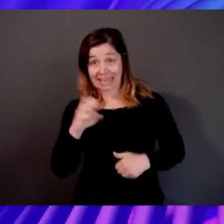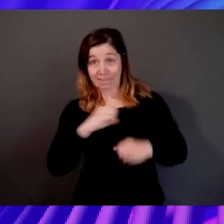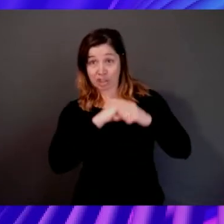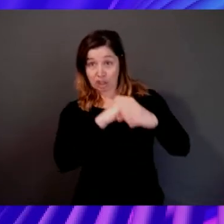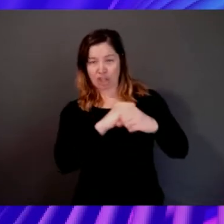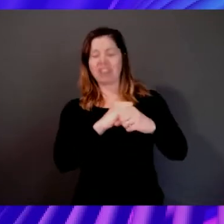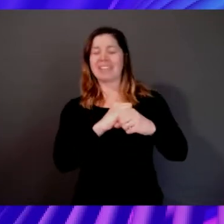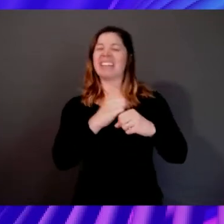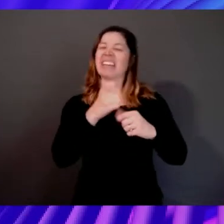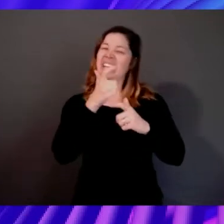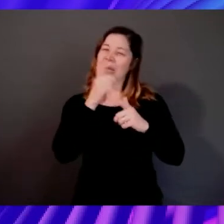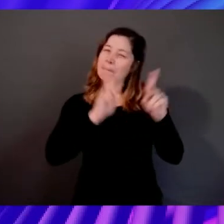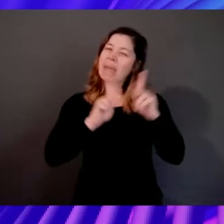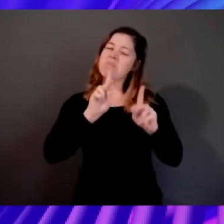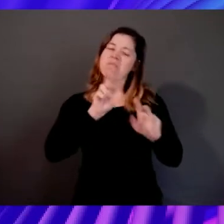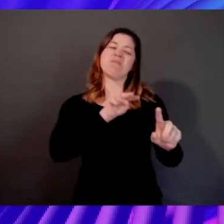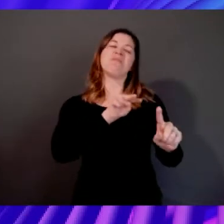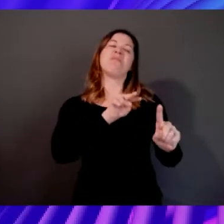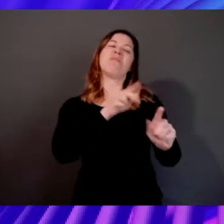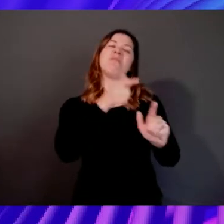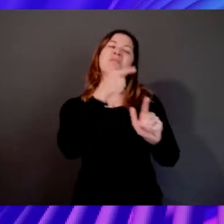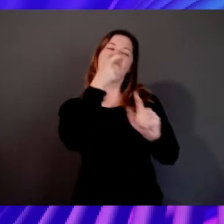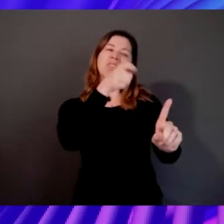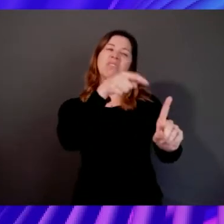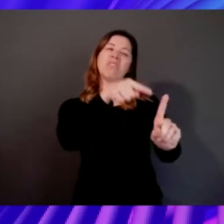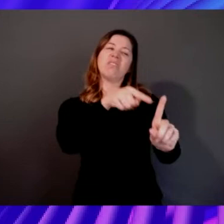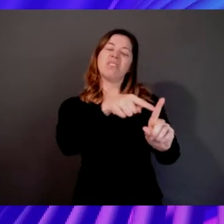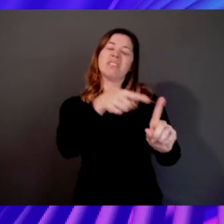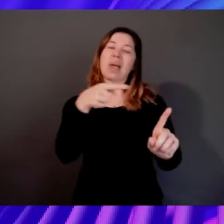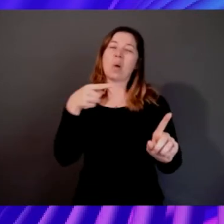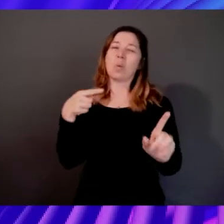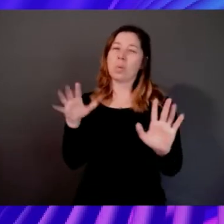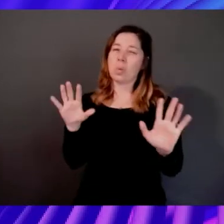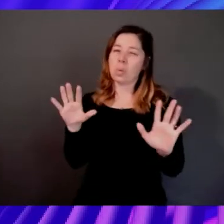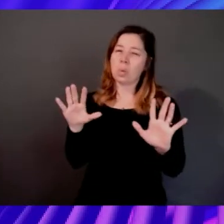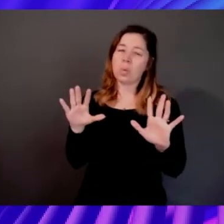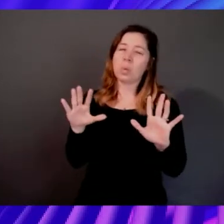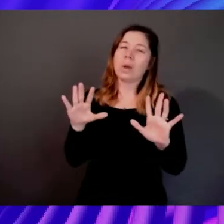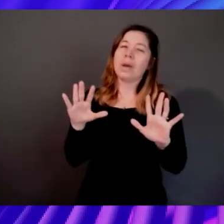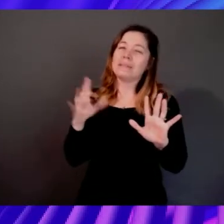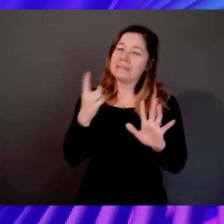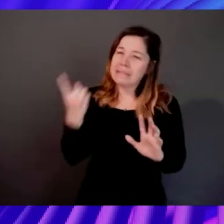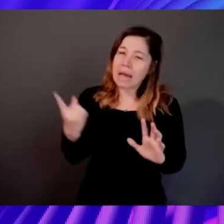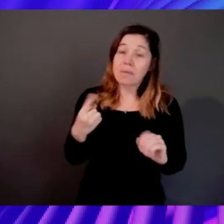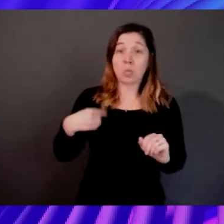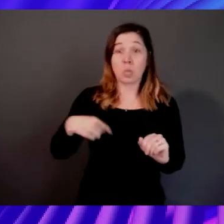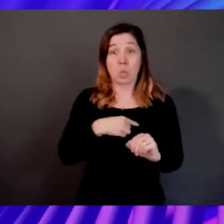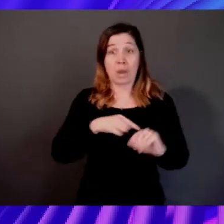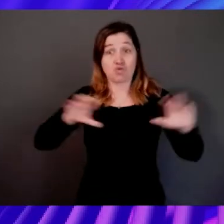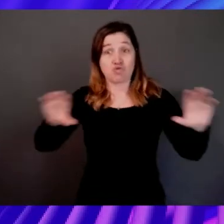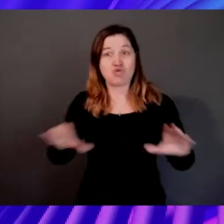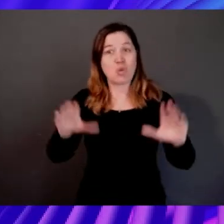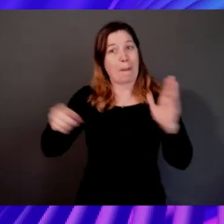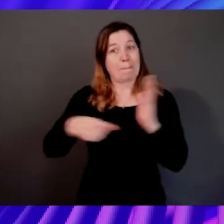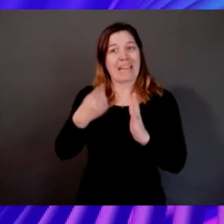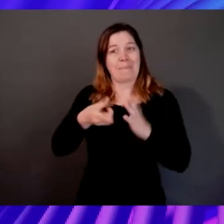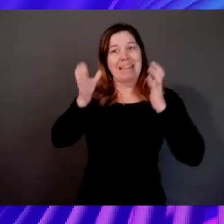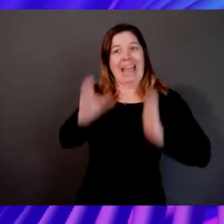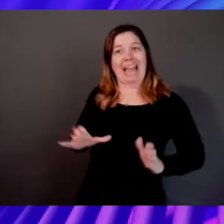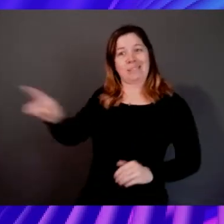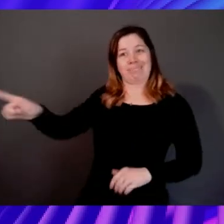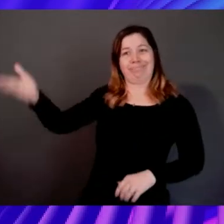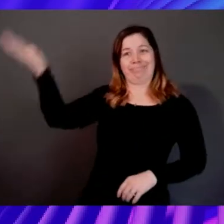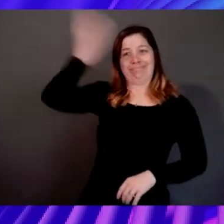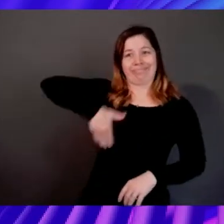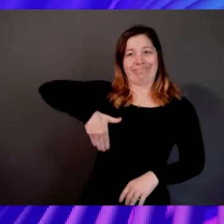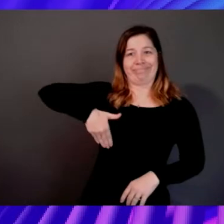we think of it in part as something that we are doing that customers don't see. You know what I mean? That they inherit and